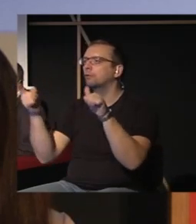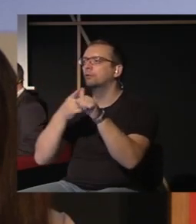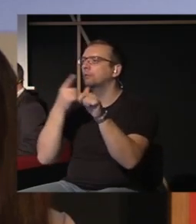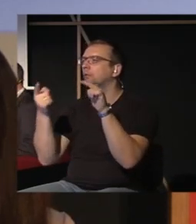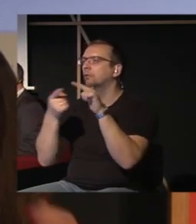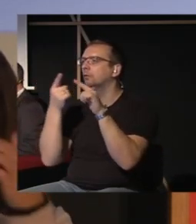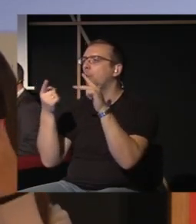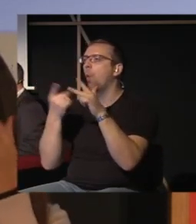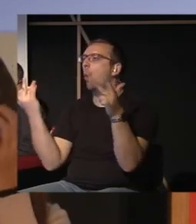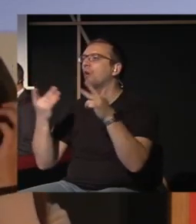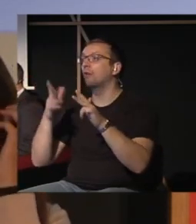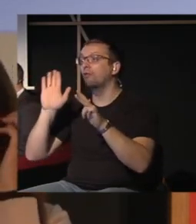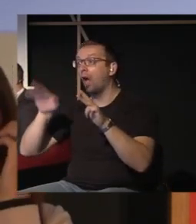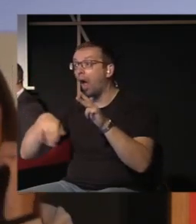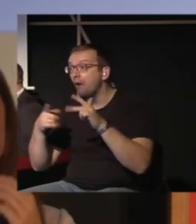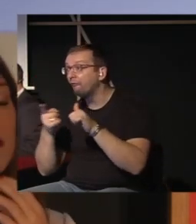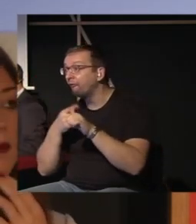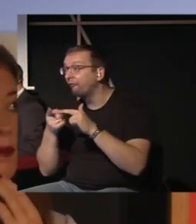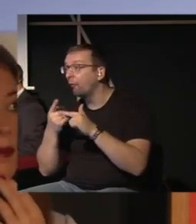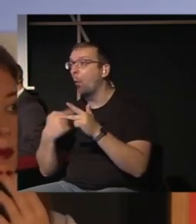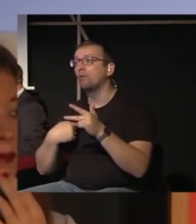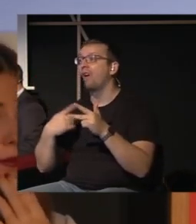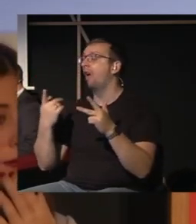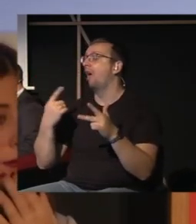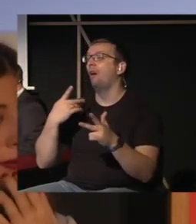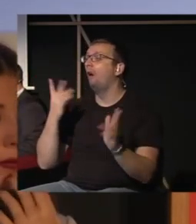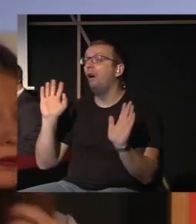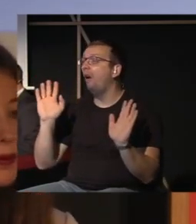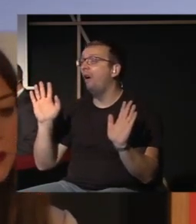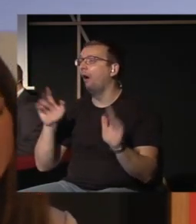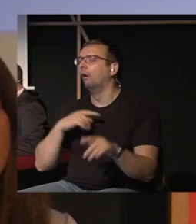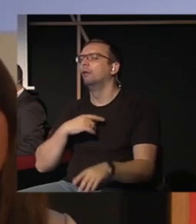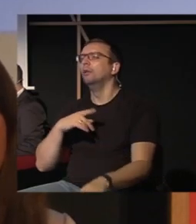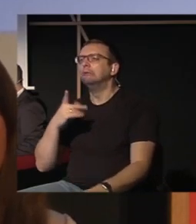We have meetings with them, we explain them the whole process,